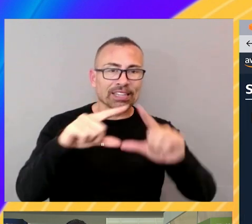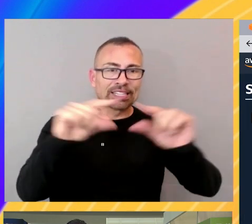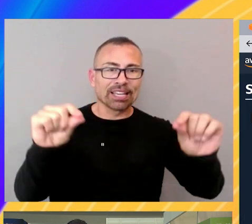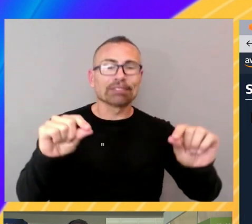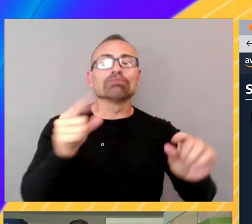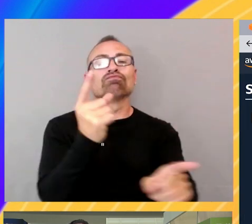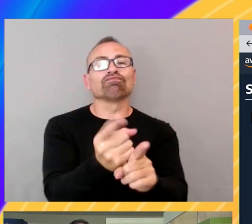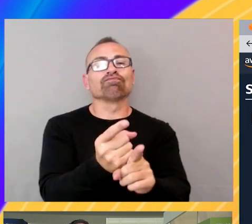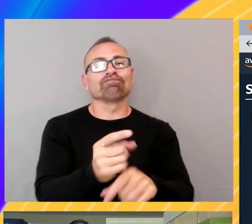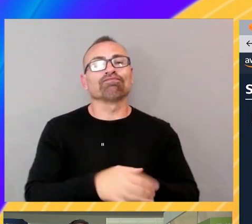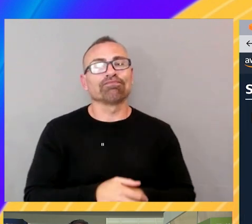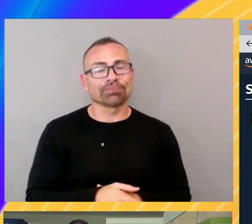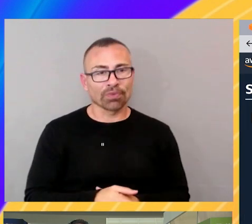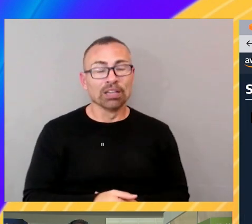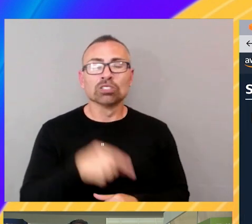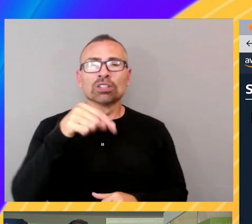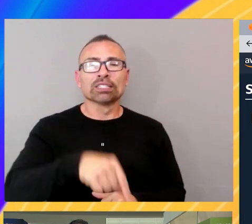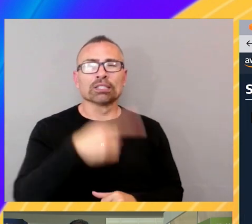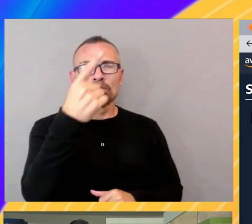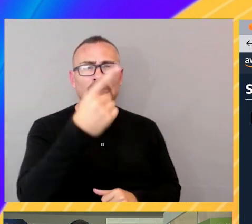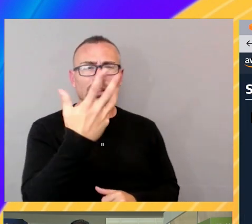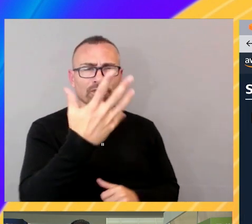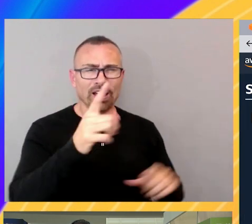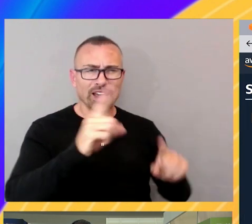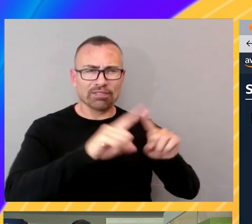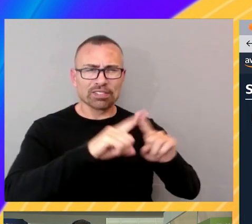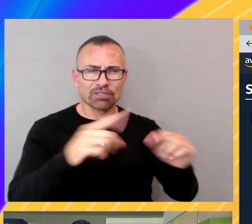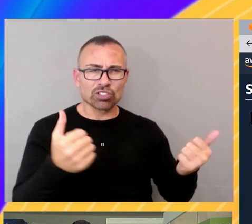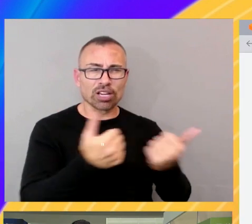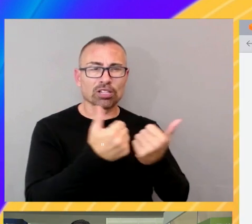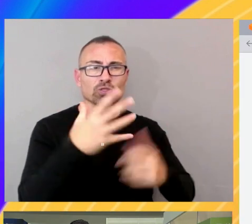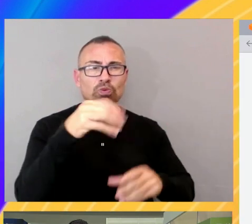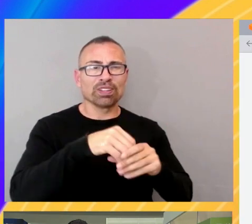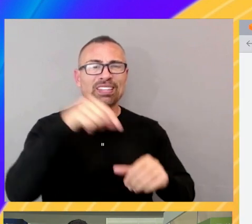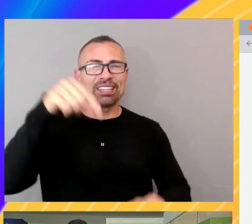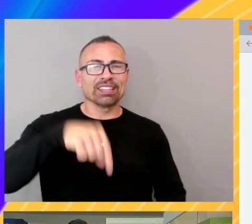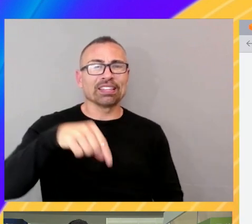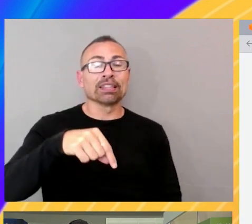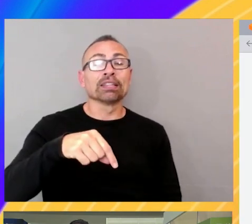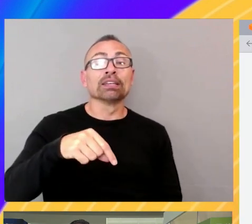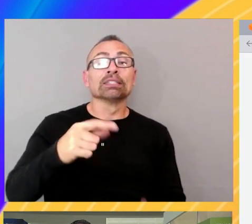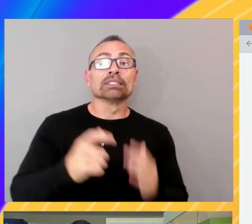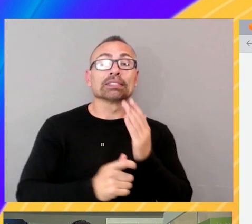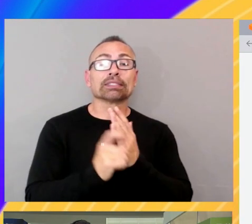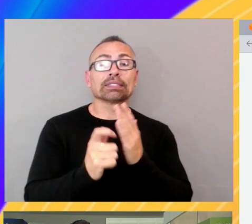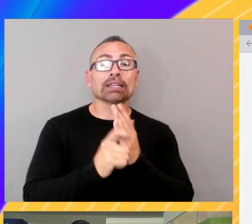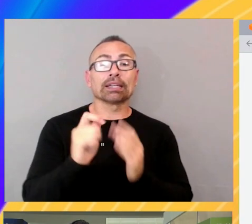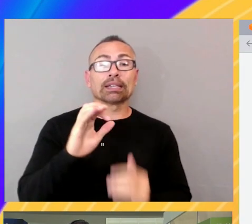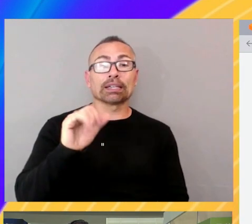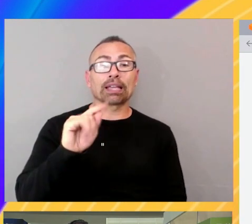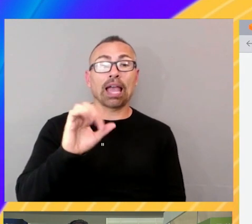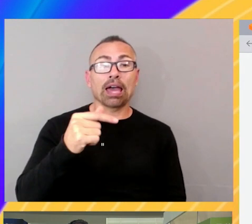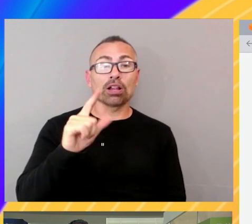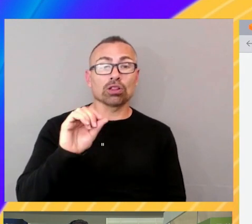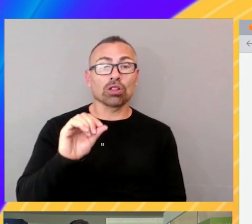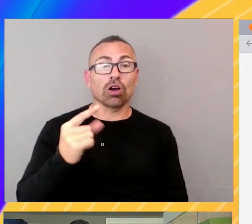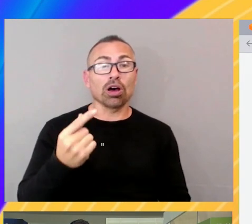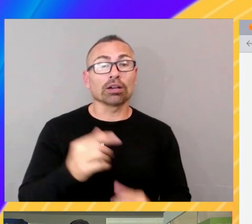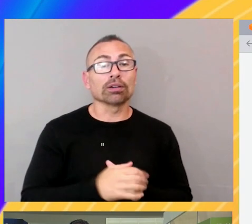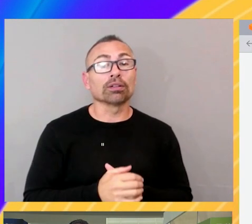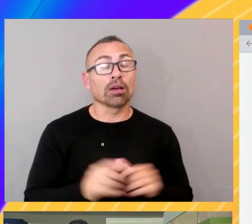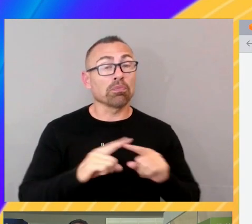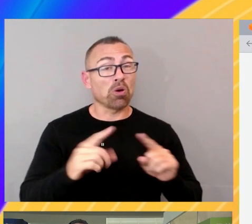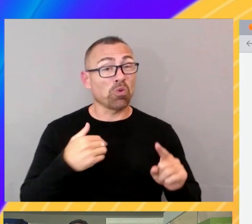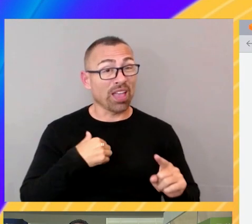different challenges that we have within the DC Summit catalog, but we also have other challenges that are specific. We have 3 total challenges that are